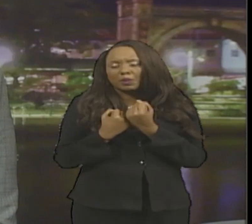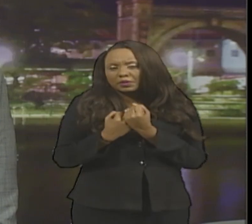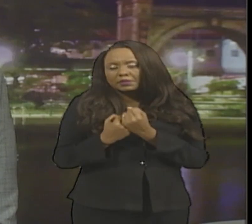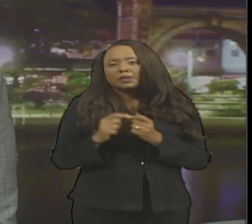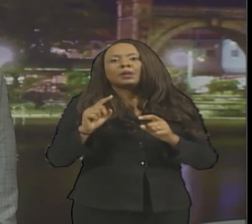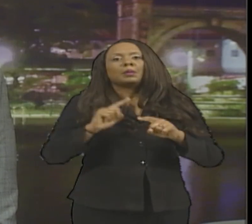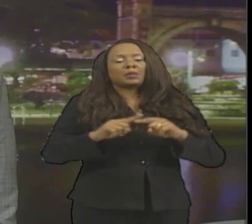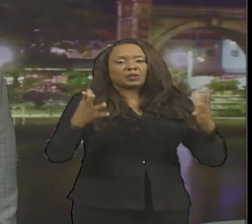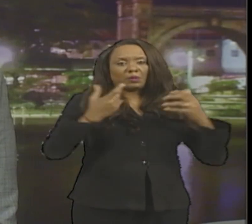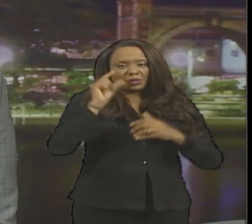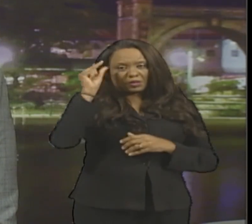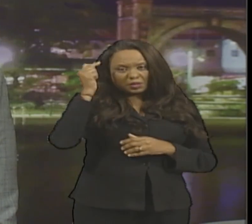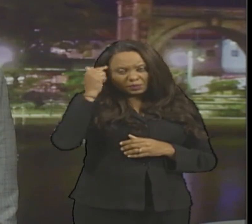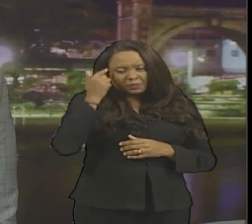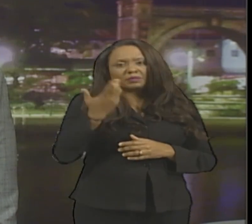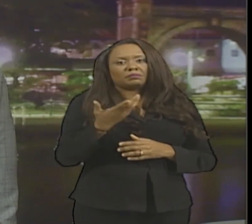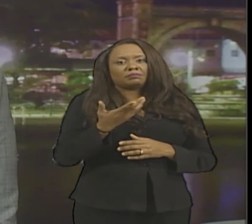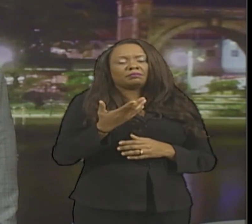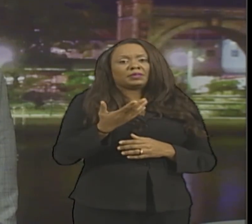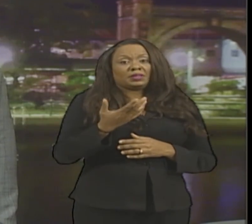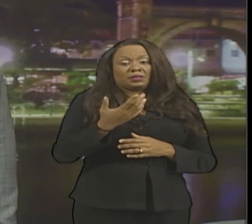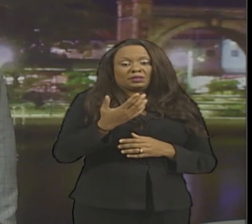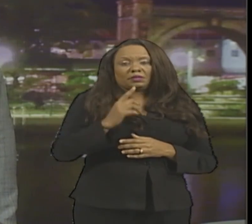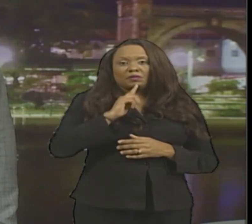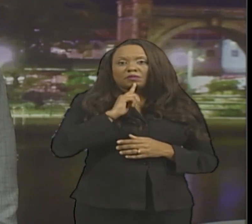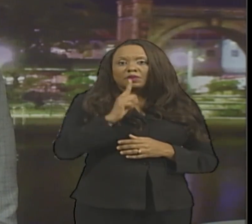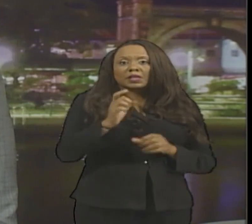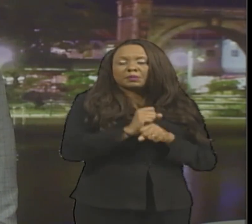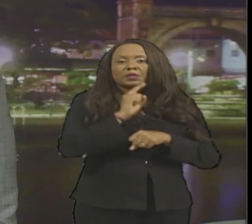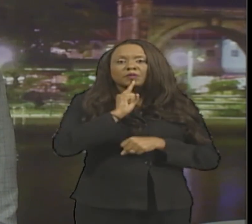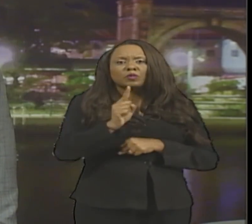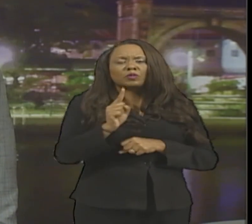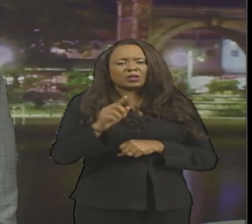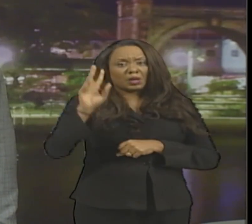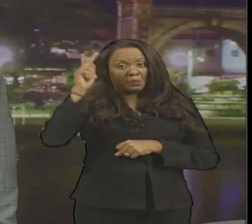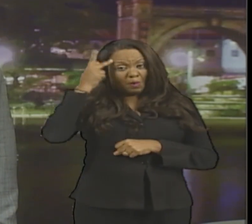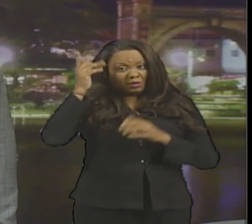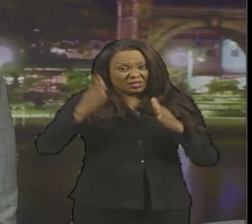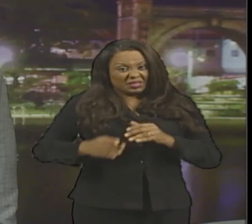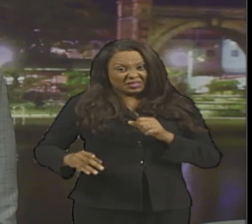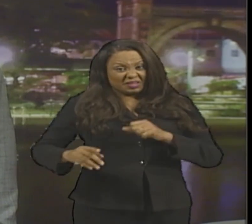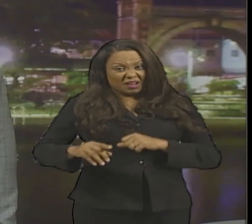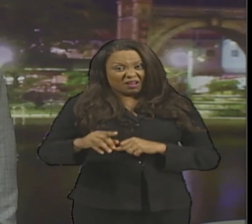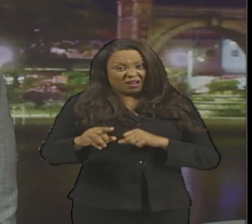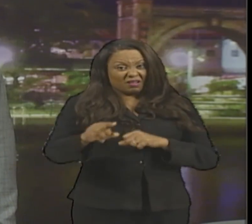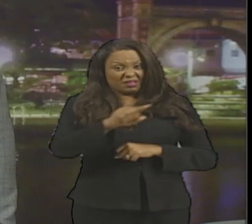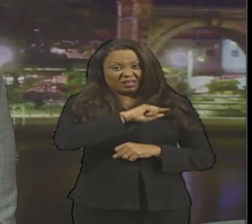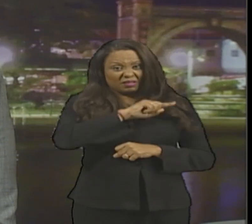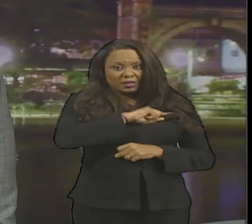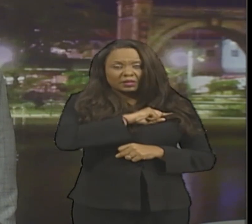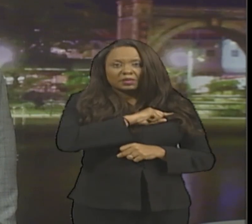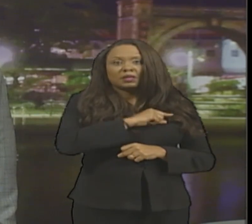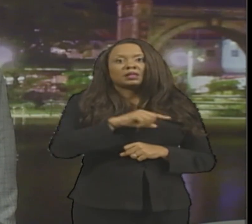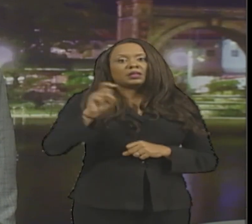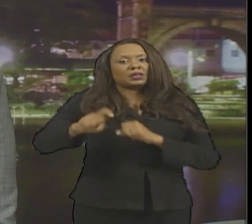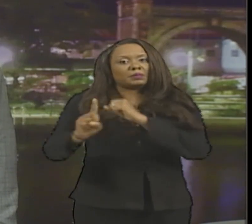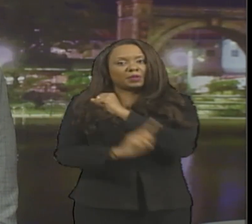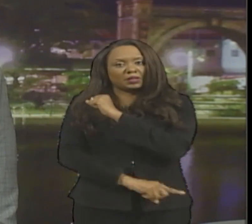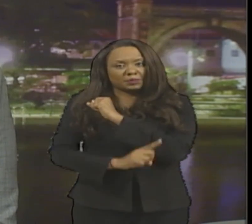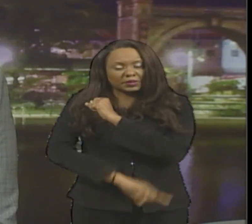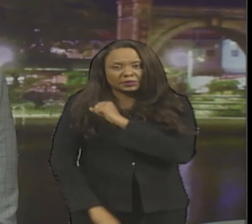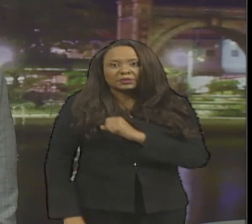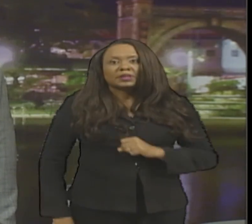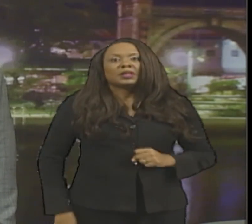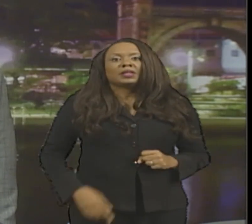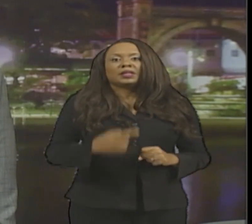to bring those politicians guilty of corruption to justice. He believes while transparency is being addressed, corruption is not. He